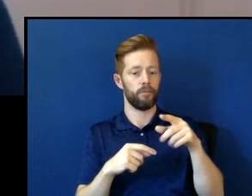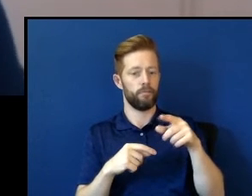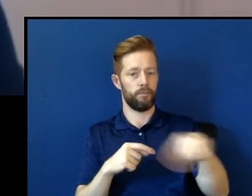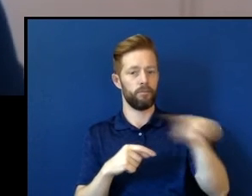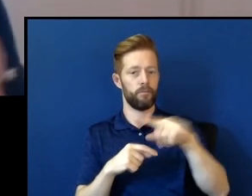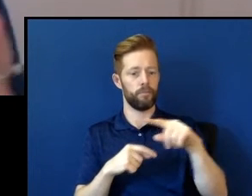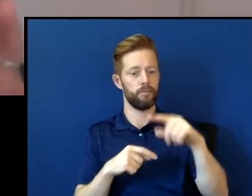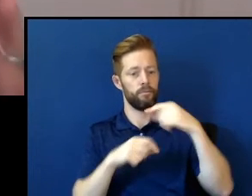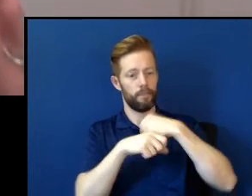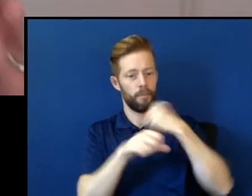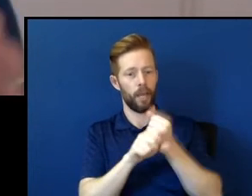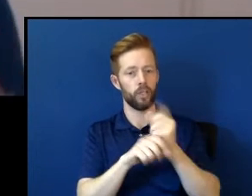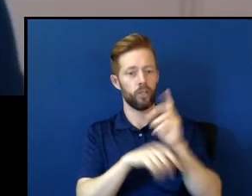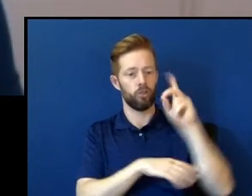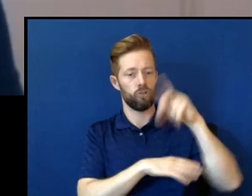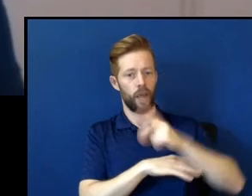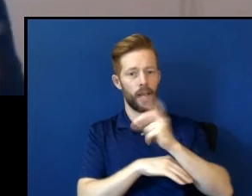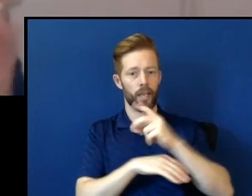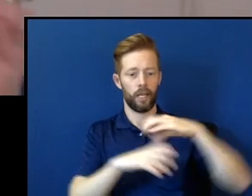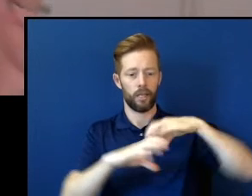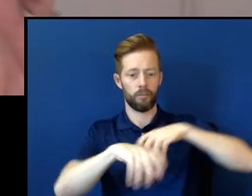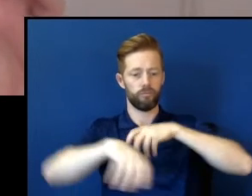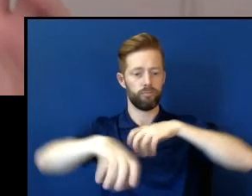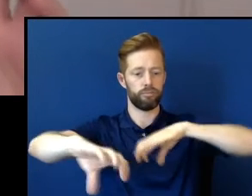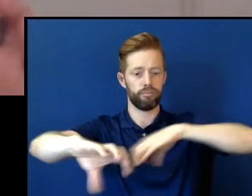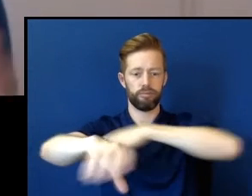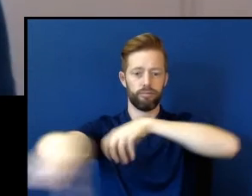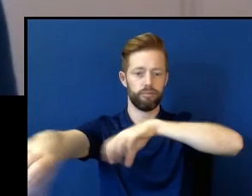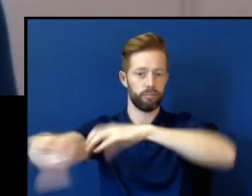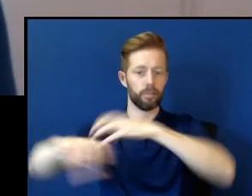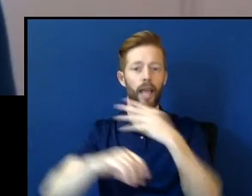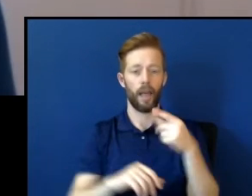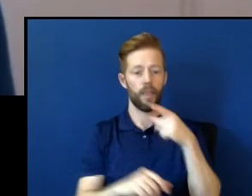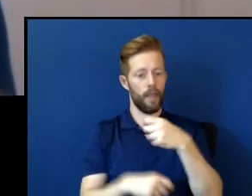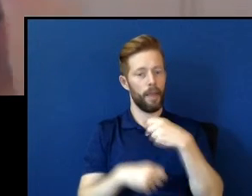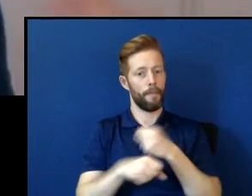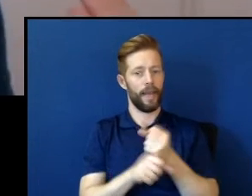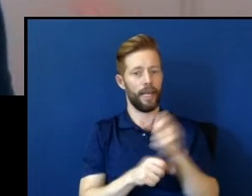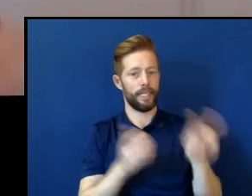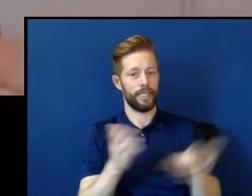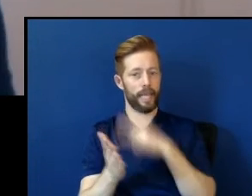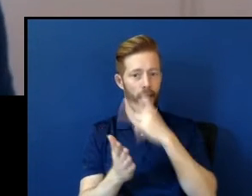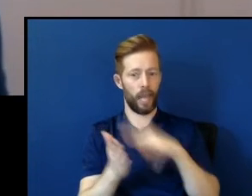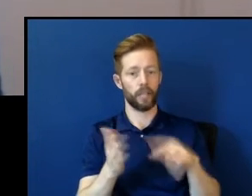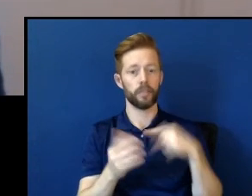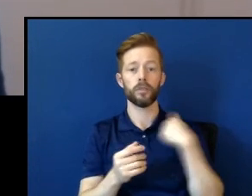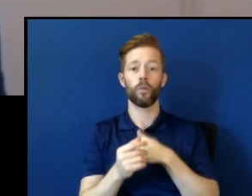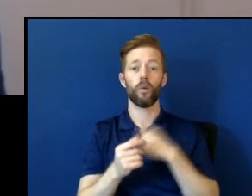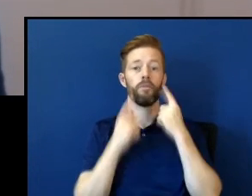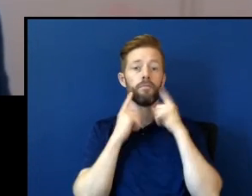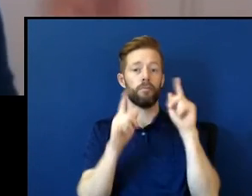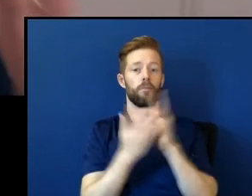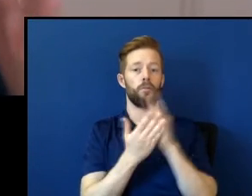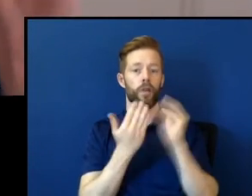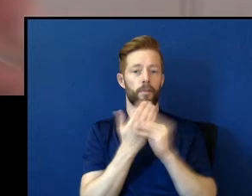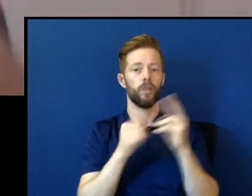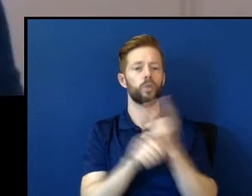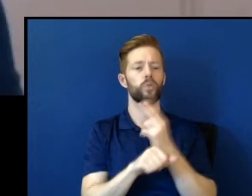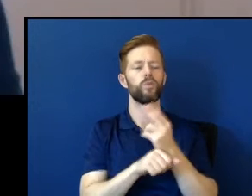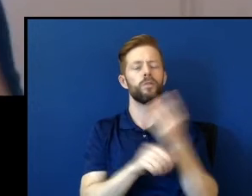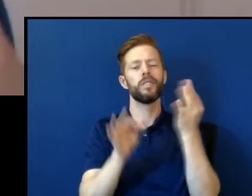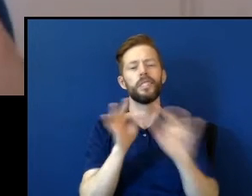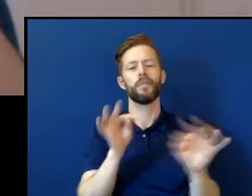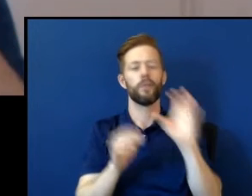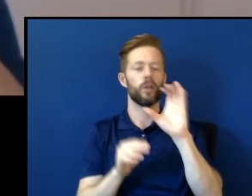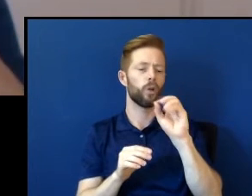children created the dragon, and they also created the dance moves. And we were able to